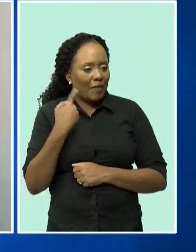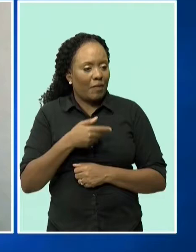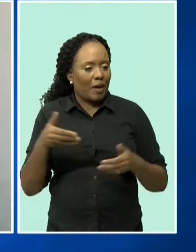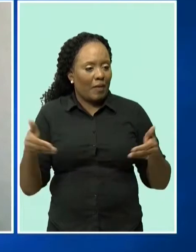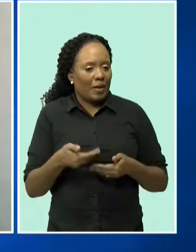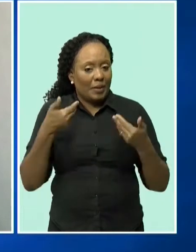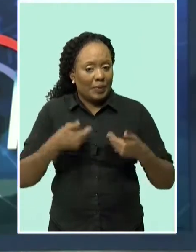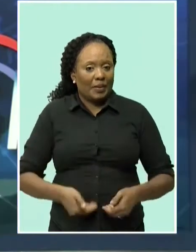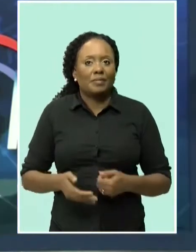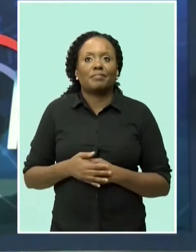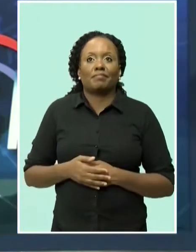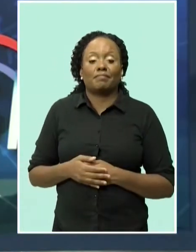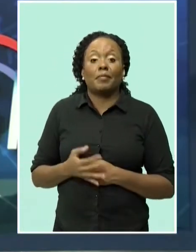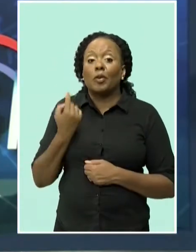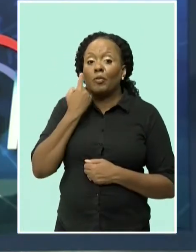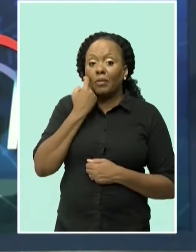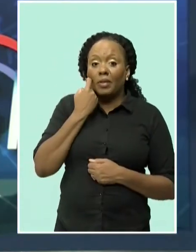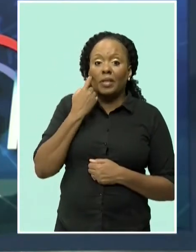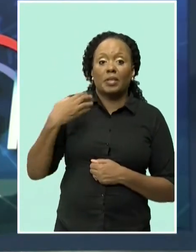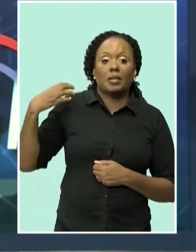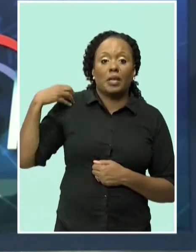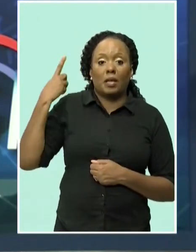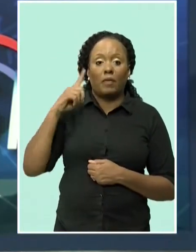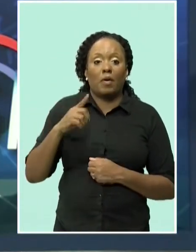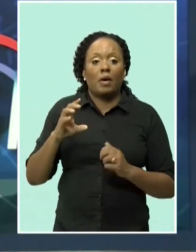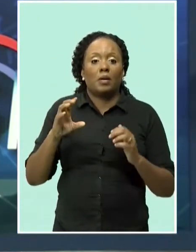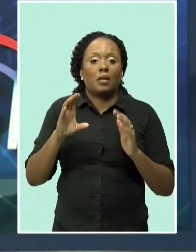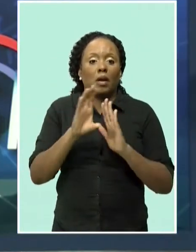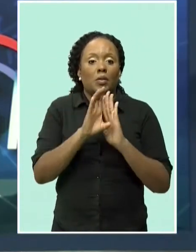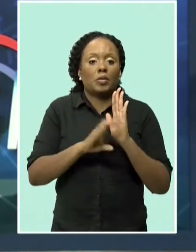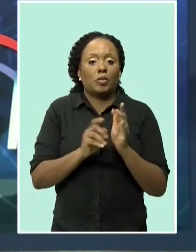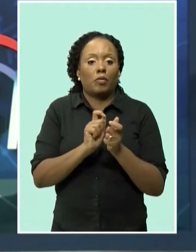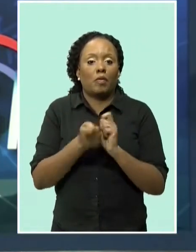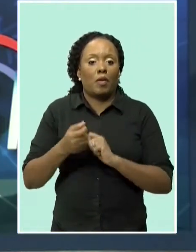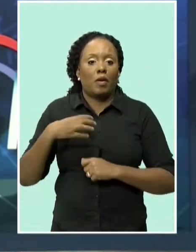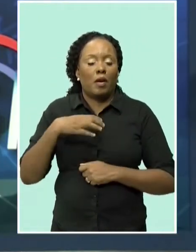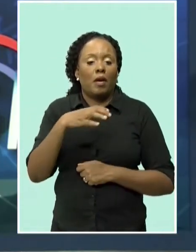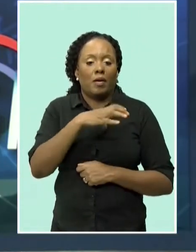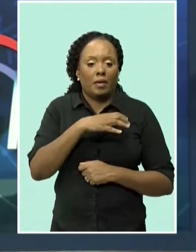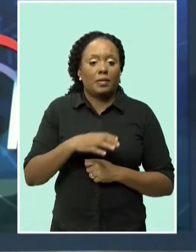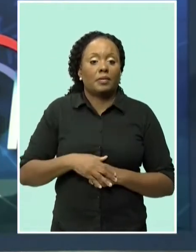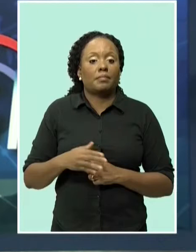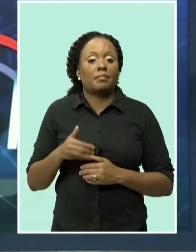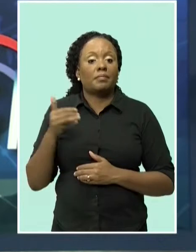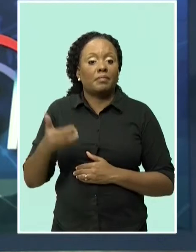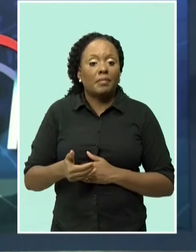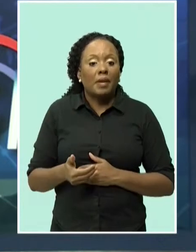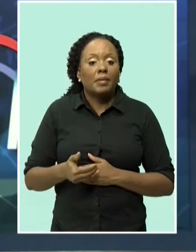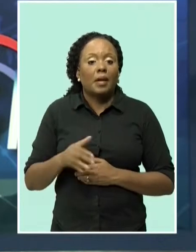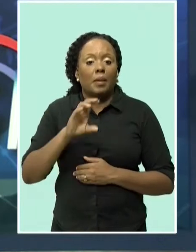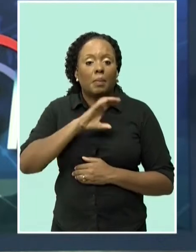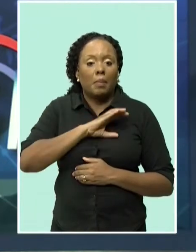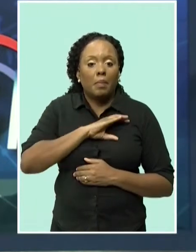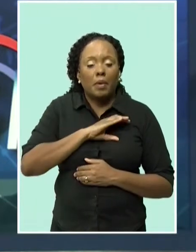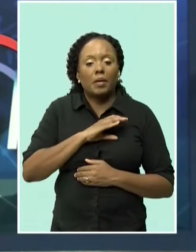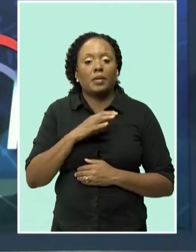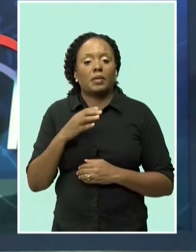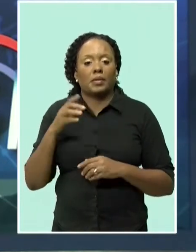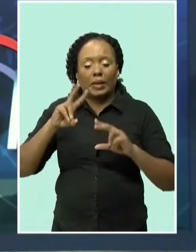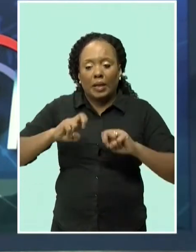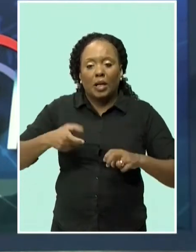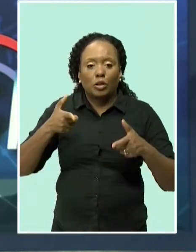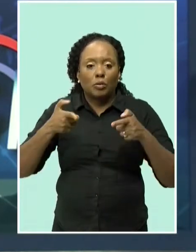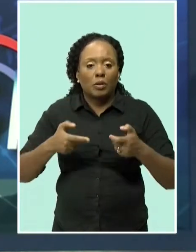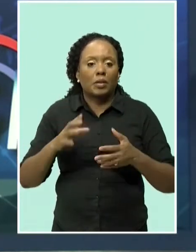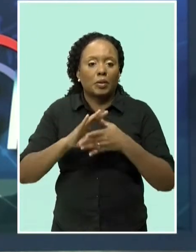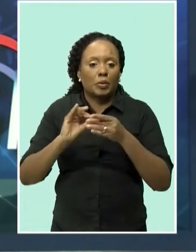Okay. That was Chairman of the Constitutional Reform Commission, retired Justice Christopher Blackman. Coming up after the break, police investigating another